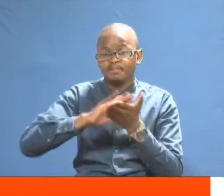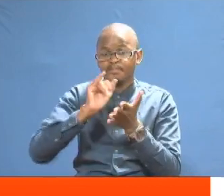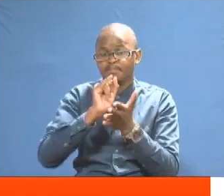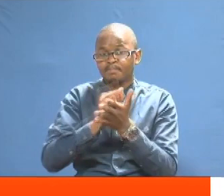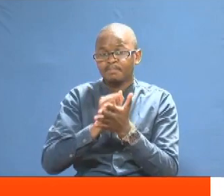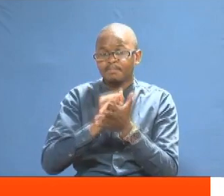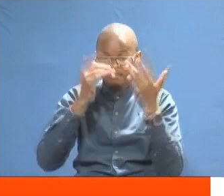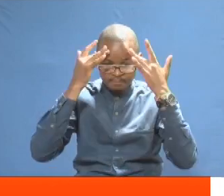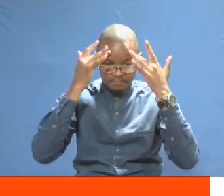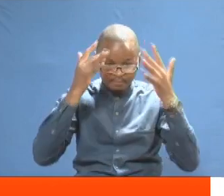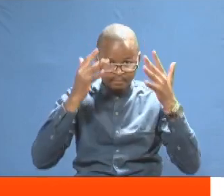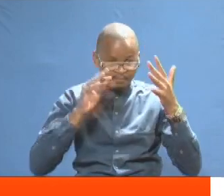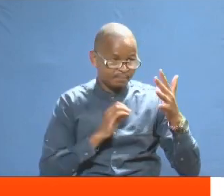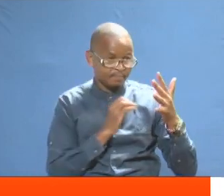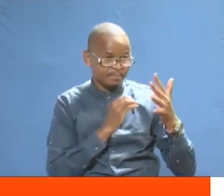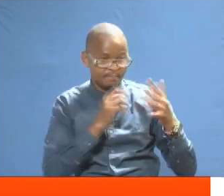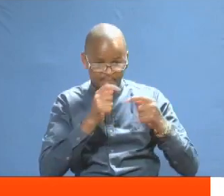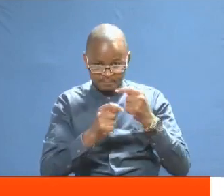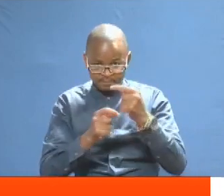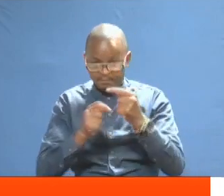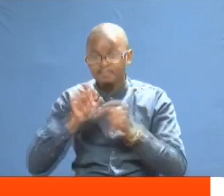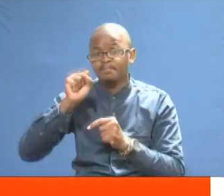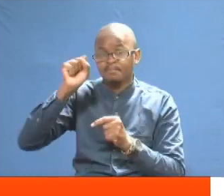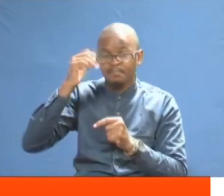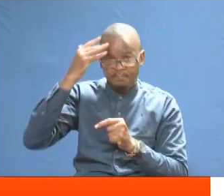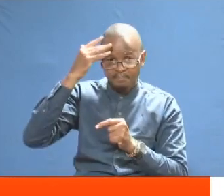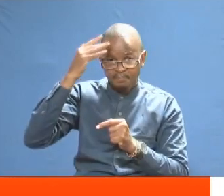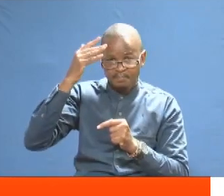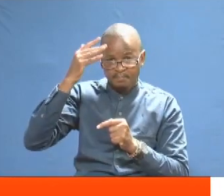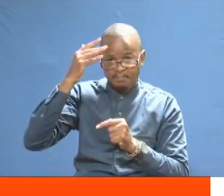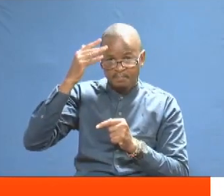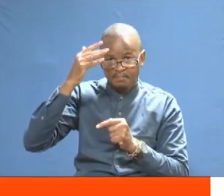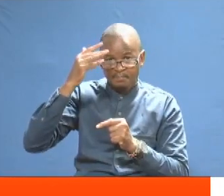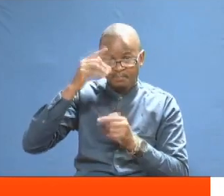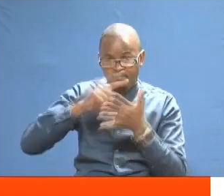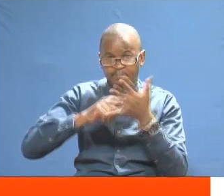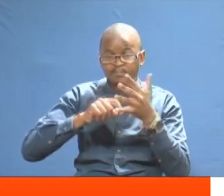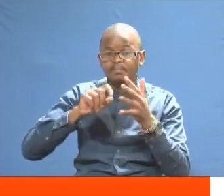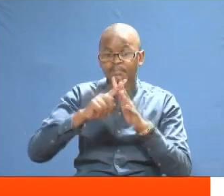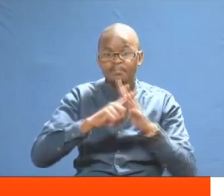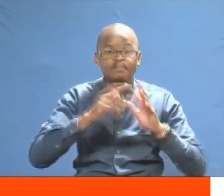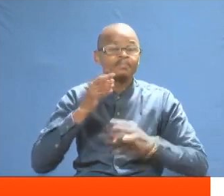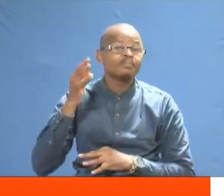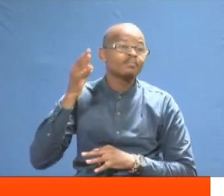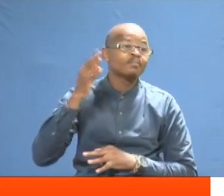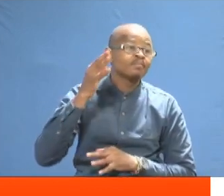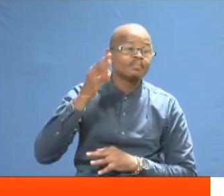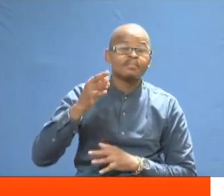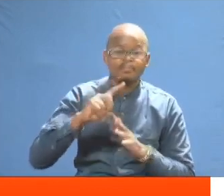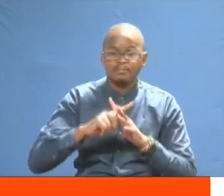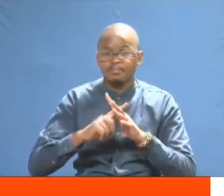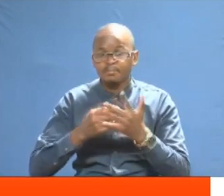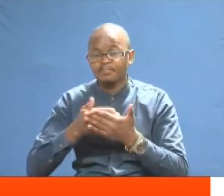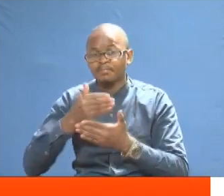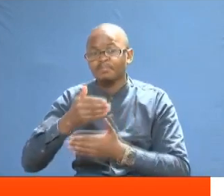not, I don't know, our thread is politics. So I don't know whether people want us politicians to start preaching or to start